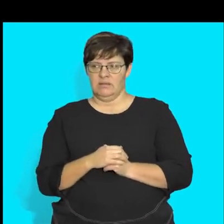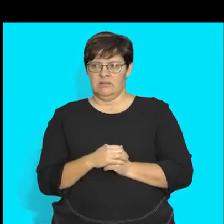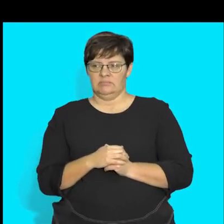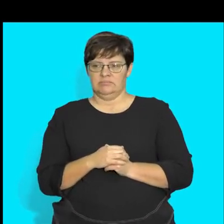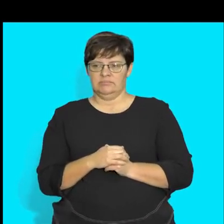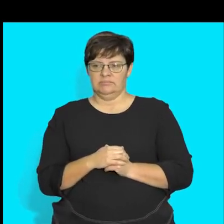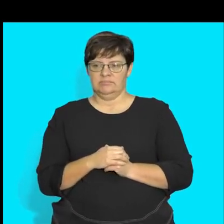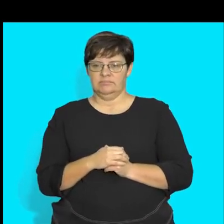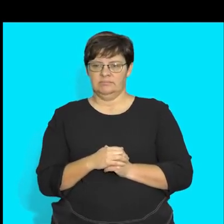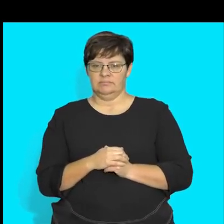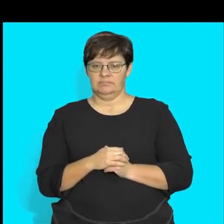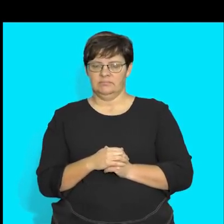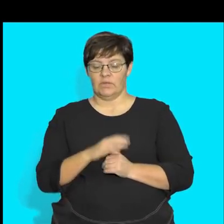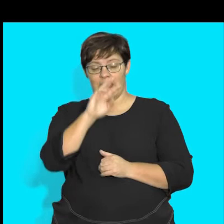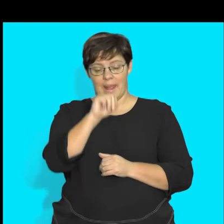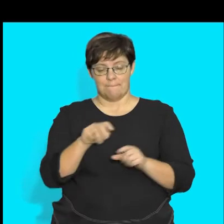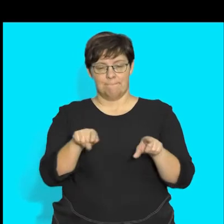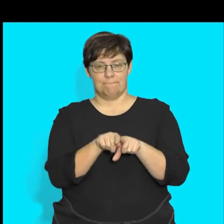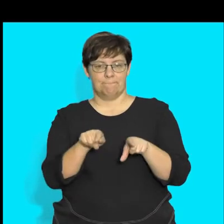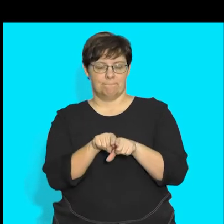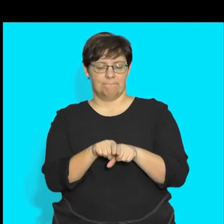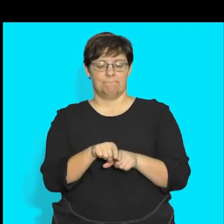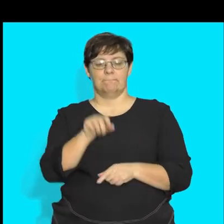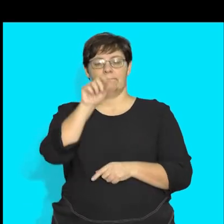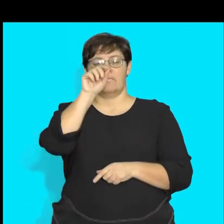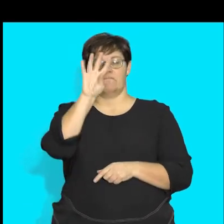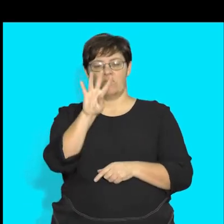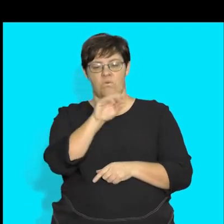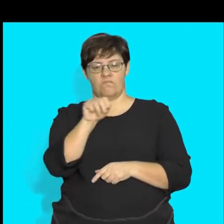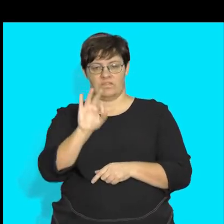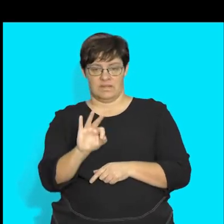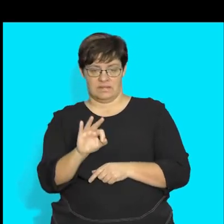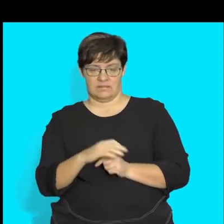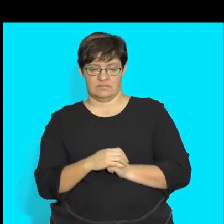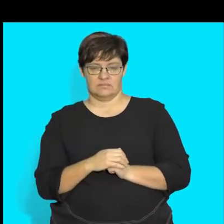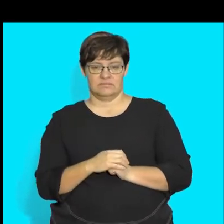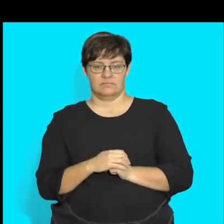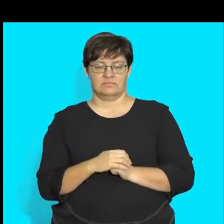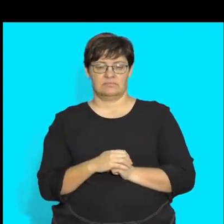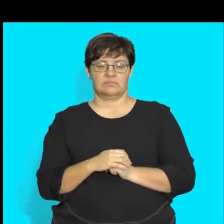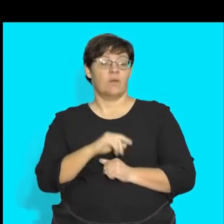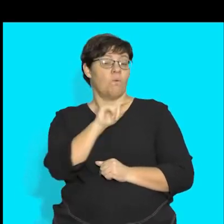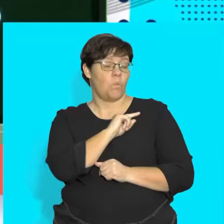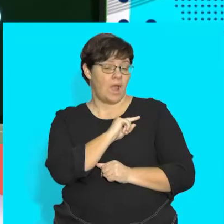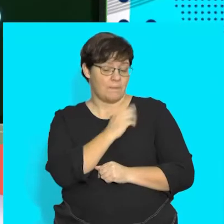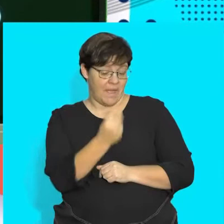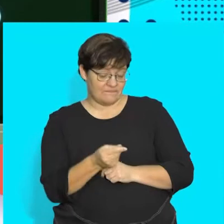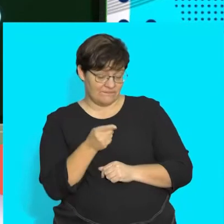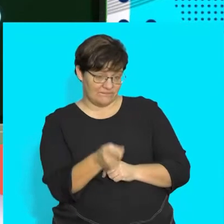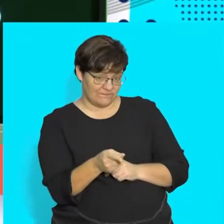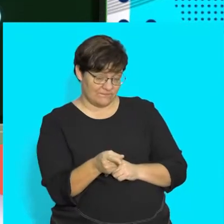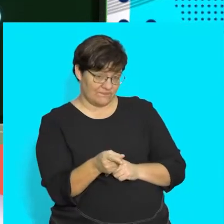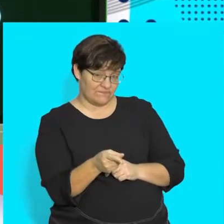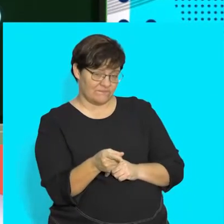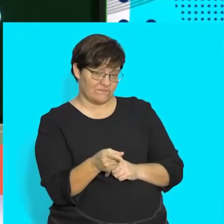gradients of the radius equal to 4 over 3. Now, because I have